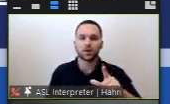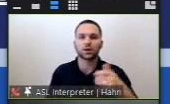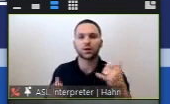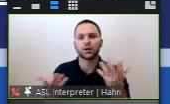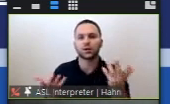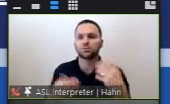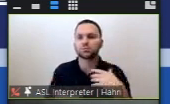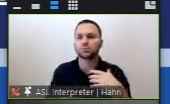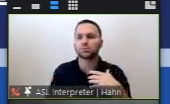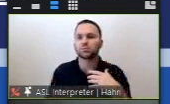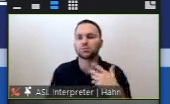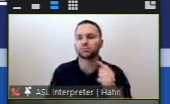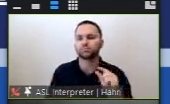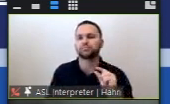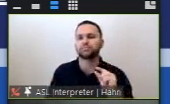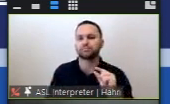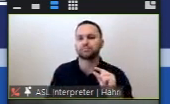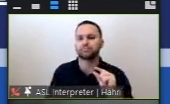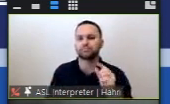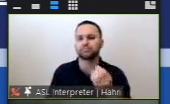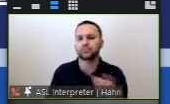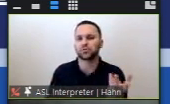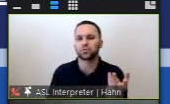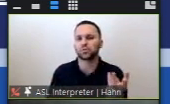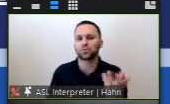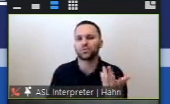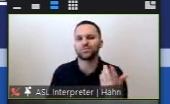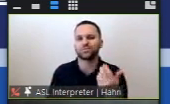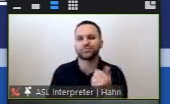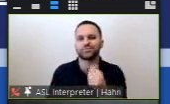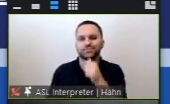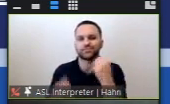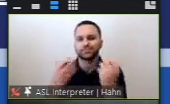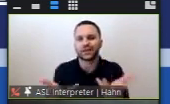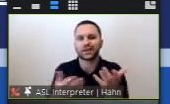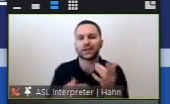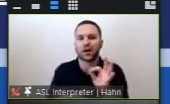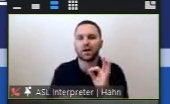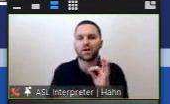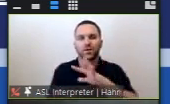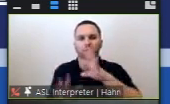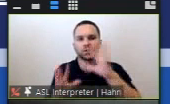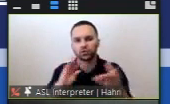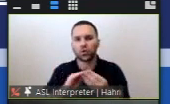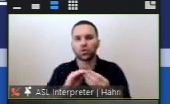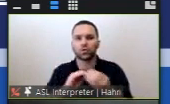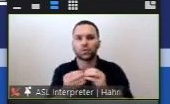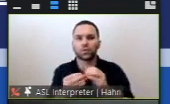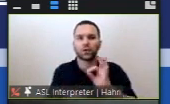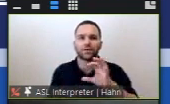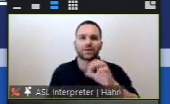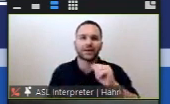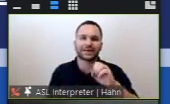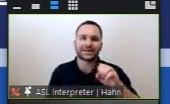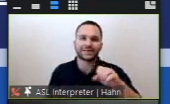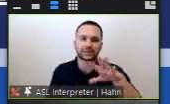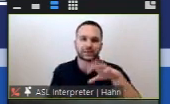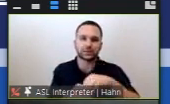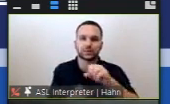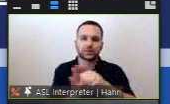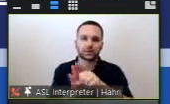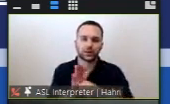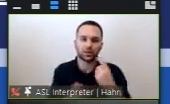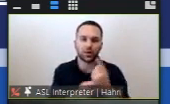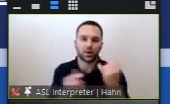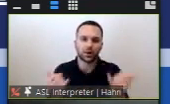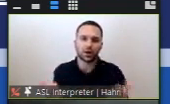very small percentage, a fraction of a percentage of the cases that we are seeing in the state right now. In fact, nearly 100%